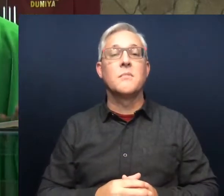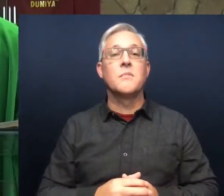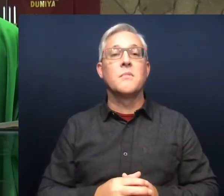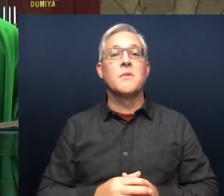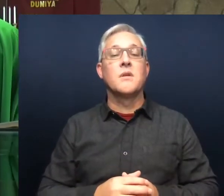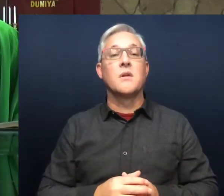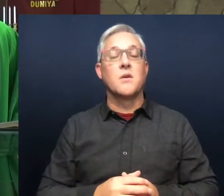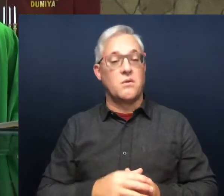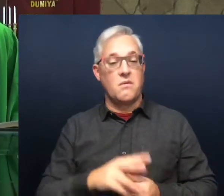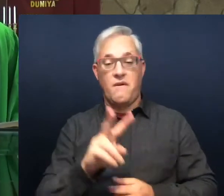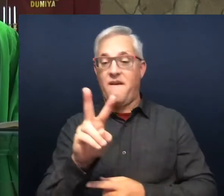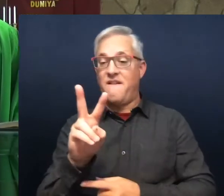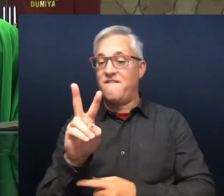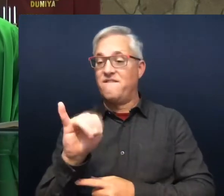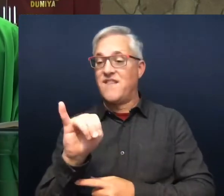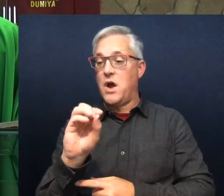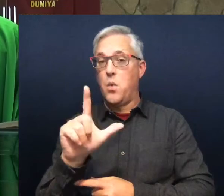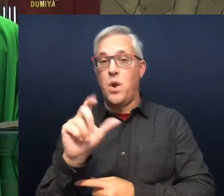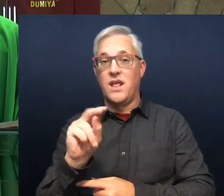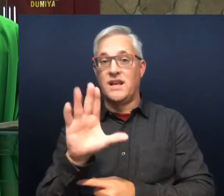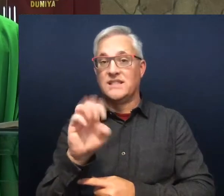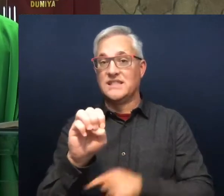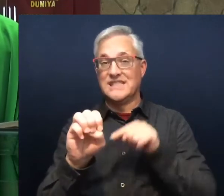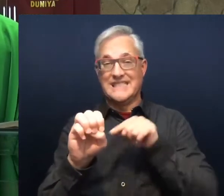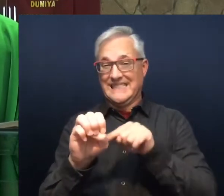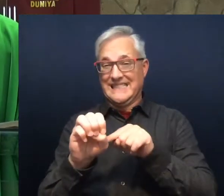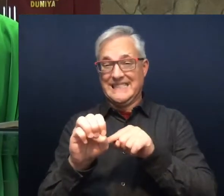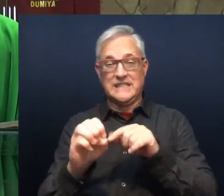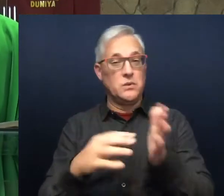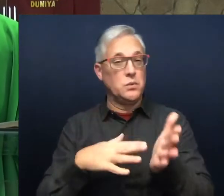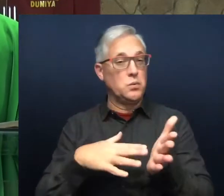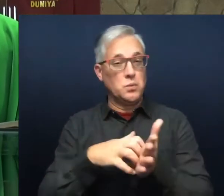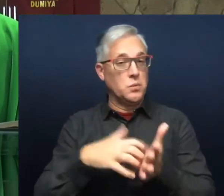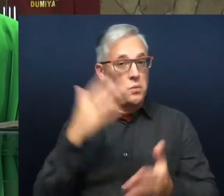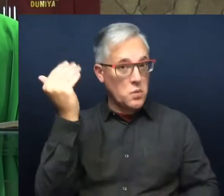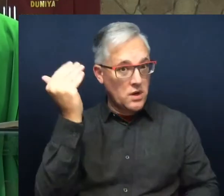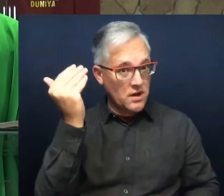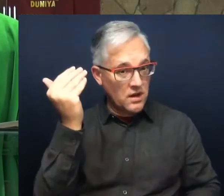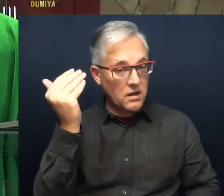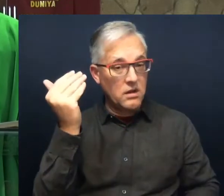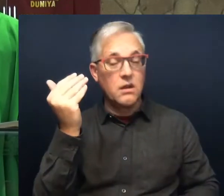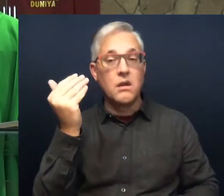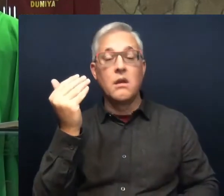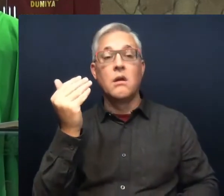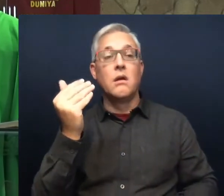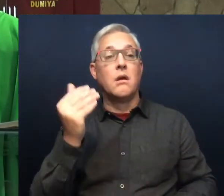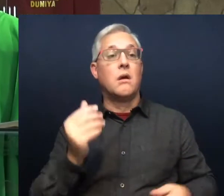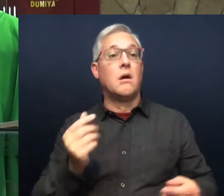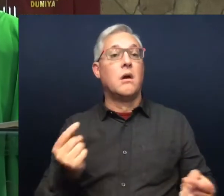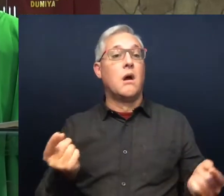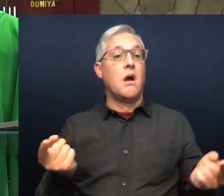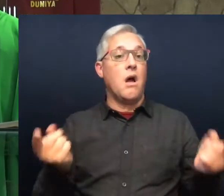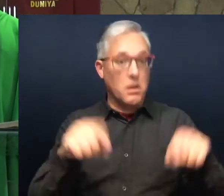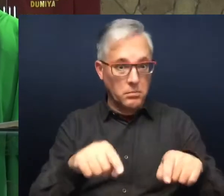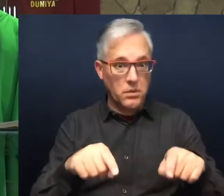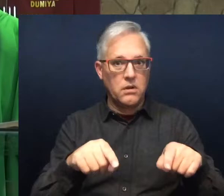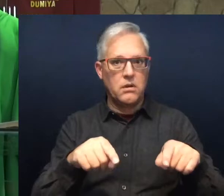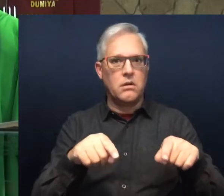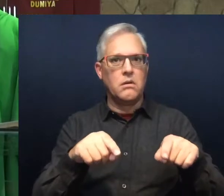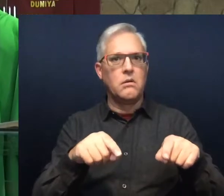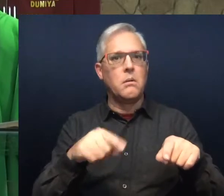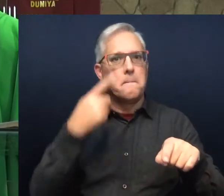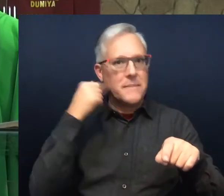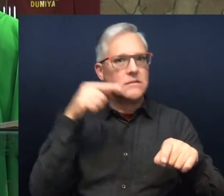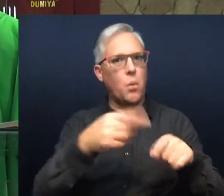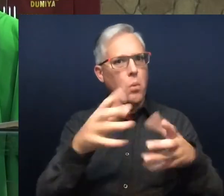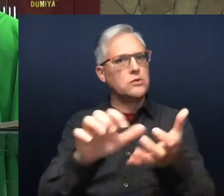"The ultimate weakness of violence is that it is a descending spiral begetting the very thing it